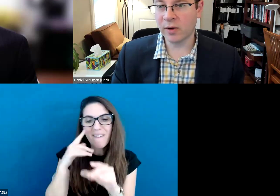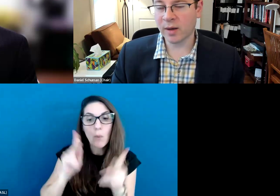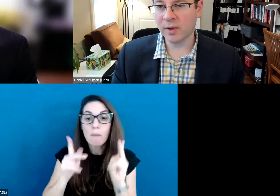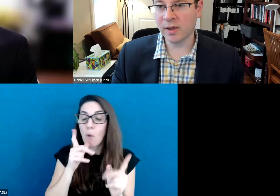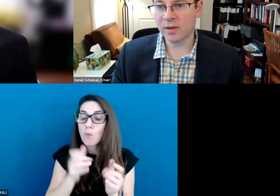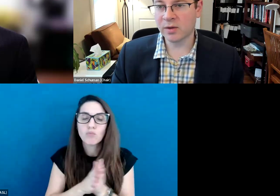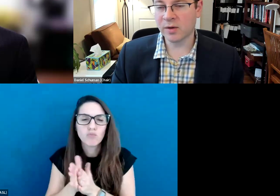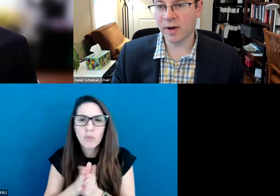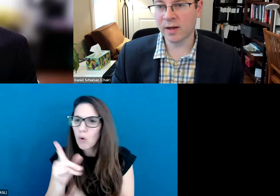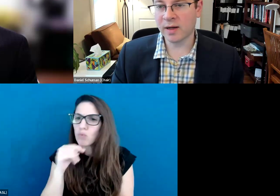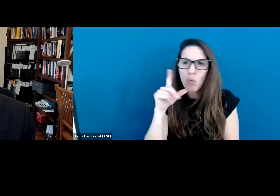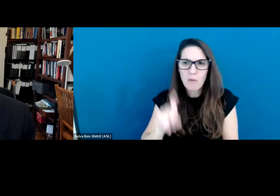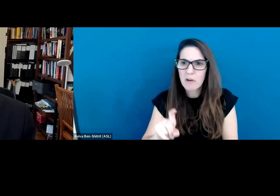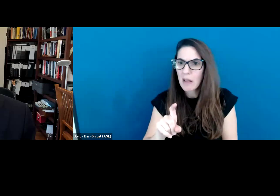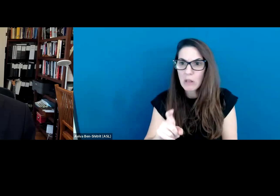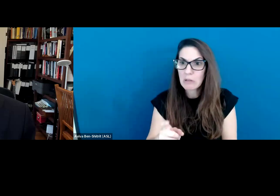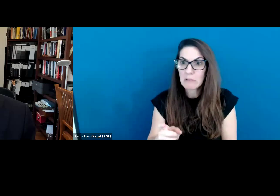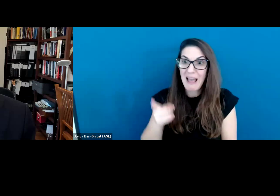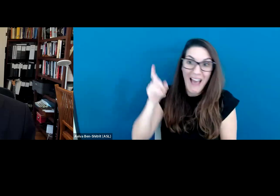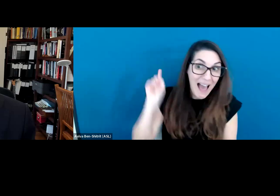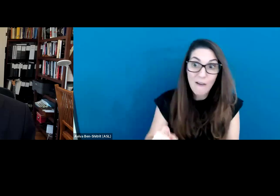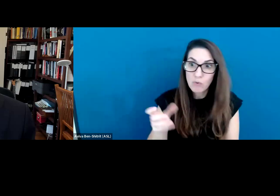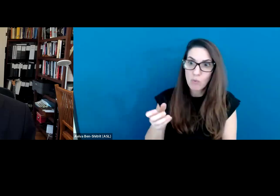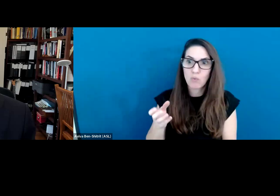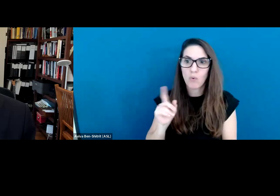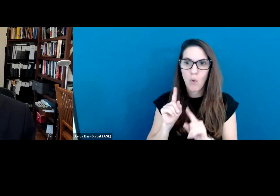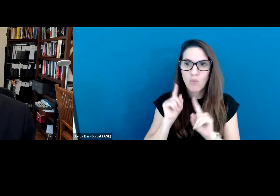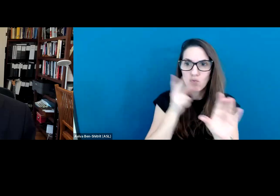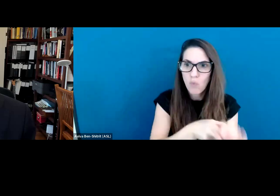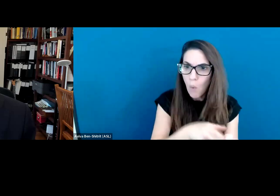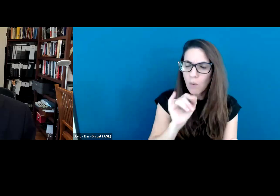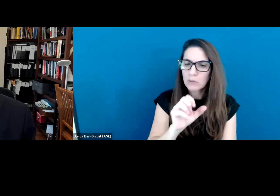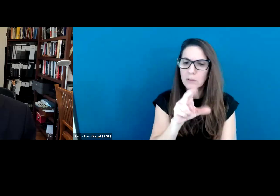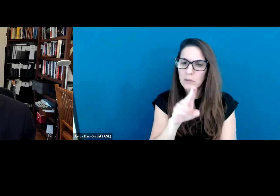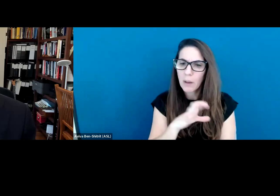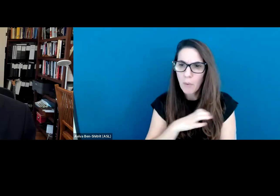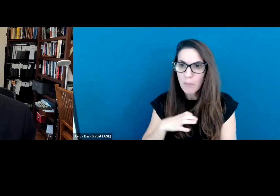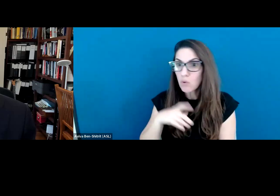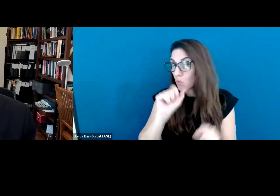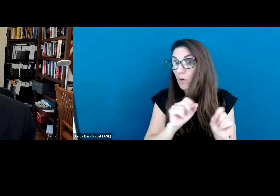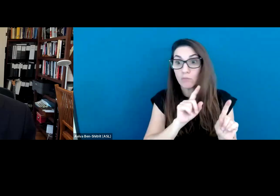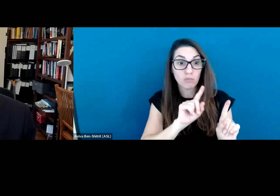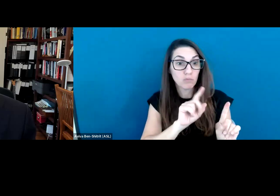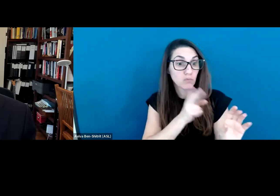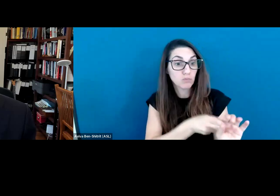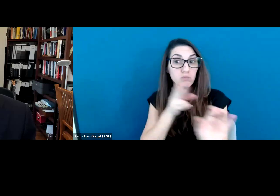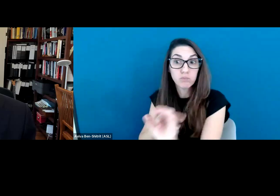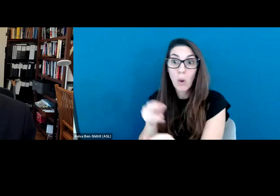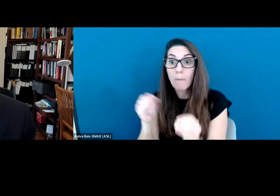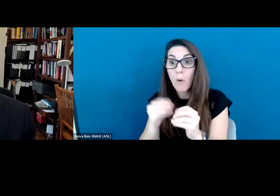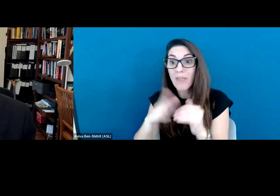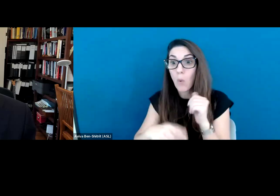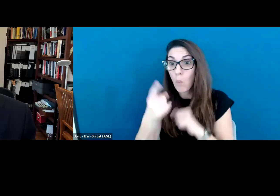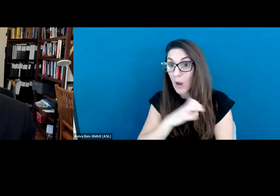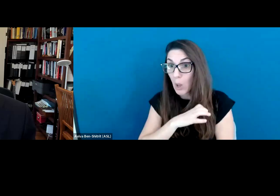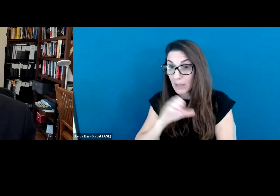don't feel obligated to serve on any subcommittee. You are welcome to request to serve on more than one subcommittee if you wish to do so as well.